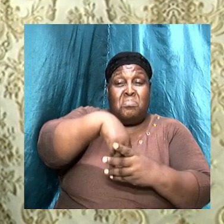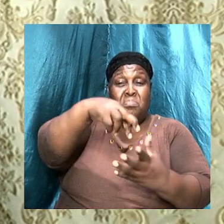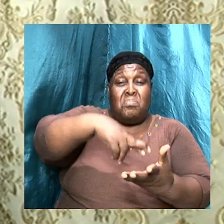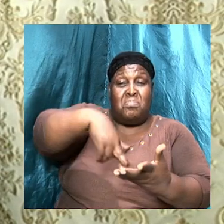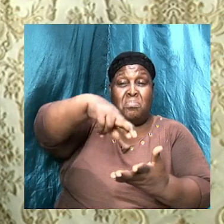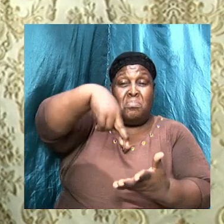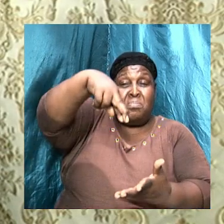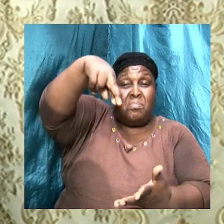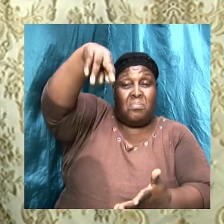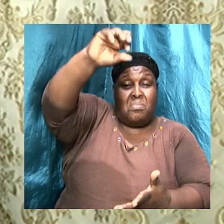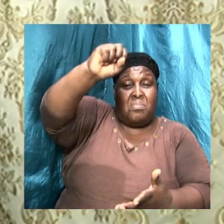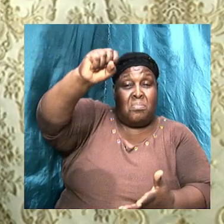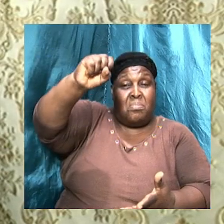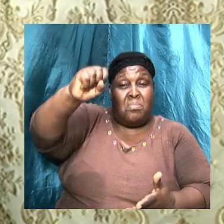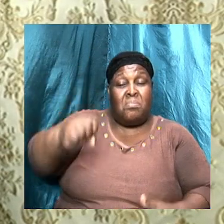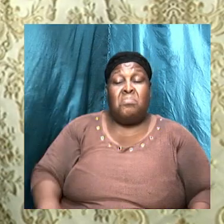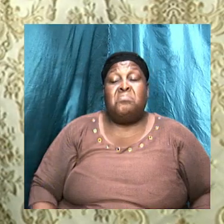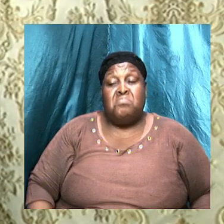because